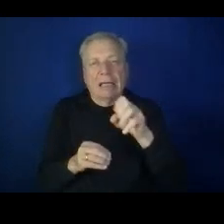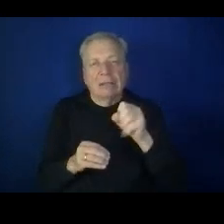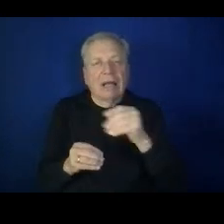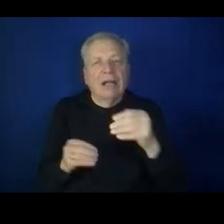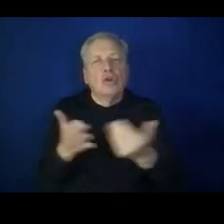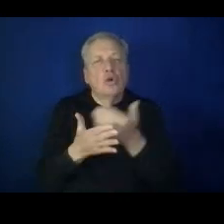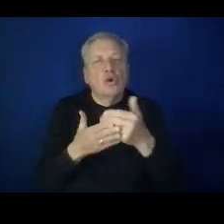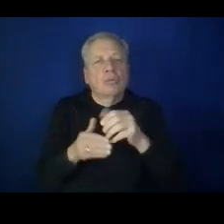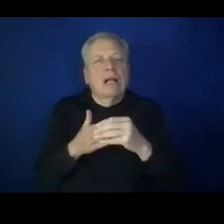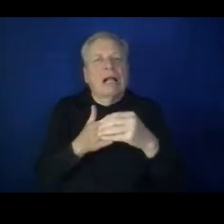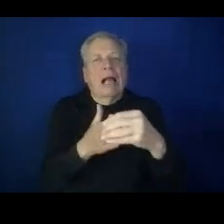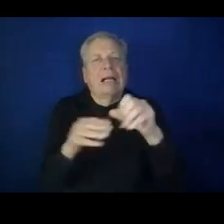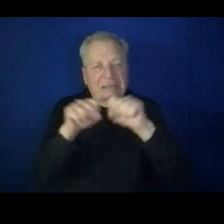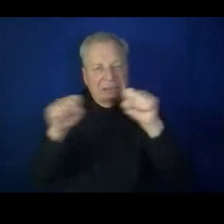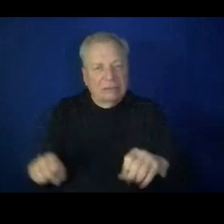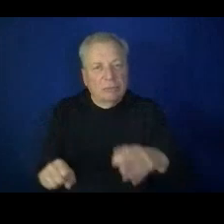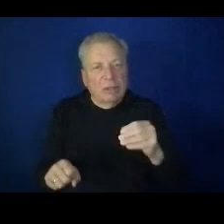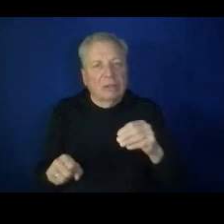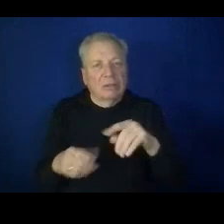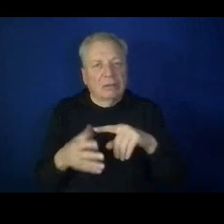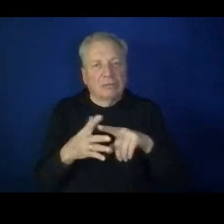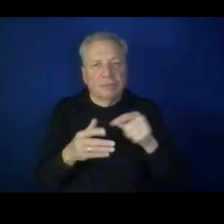registration system in our meeting on the 23rd.